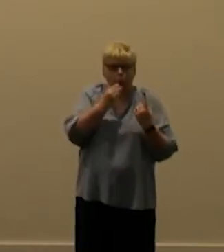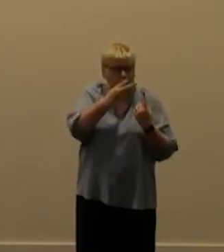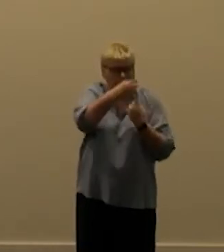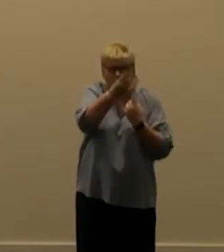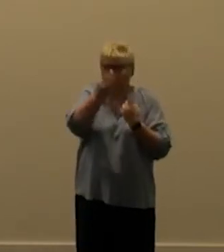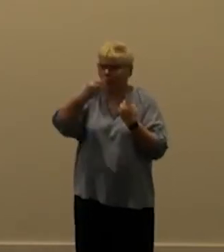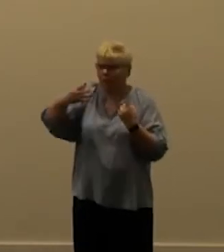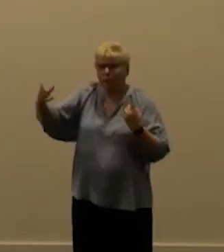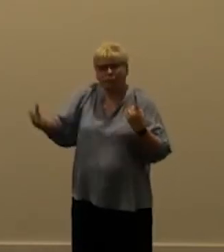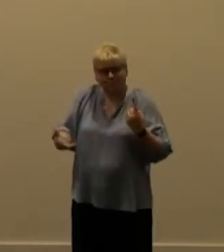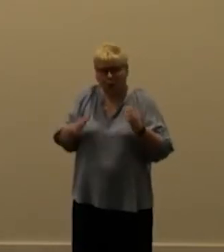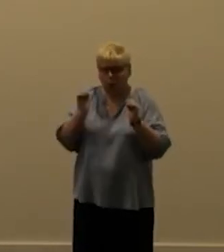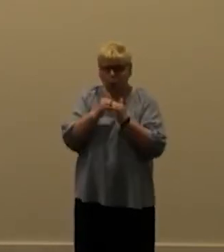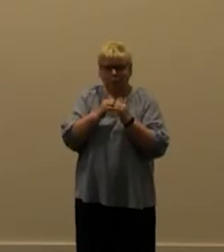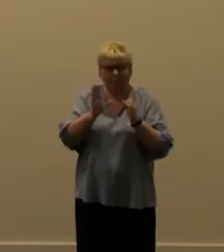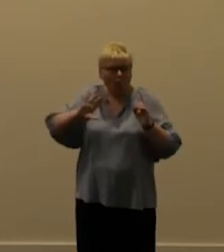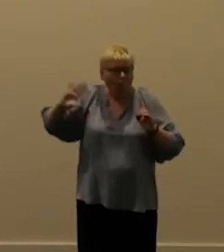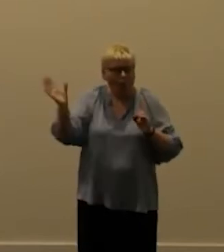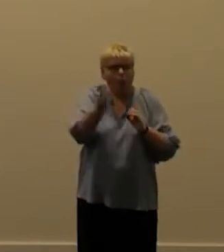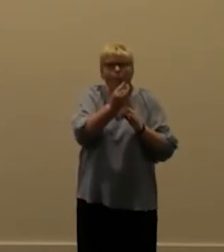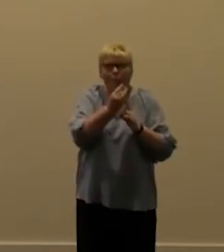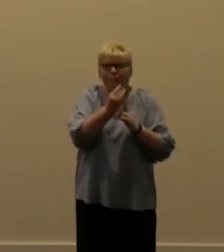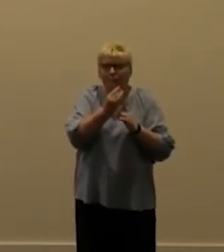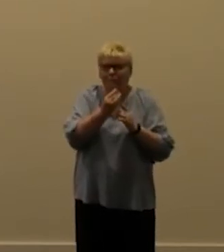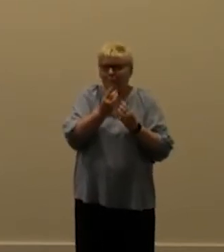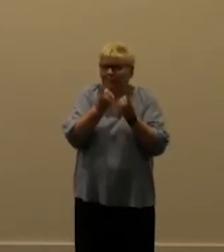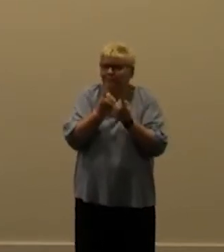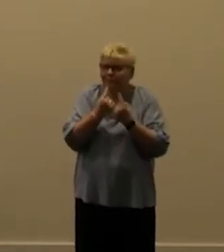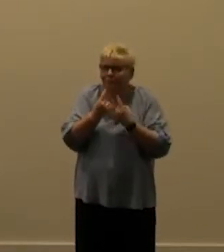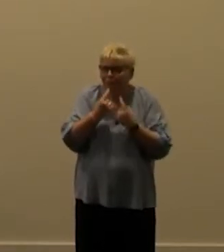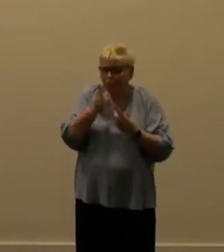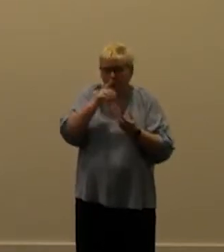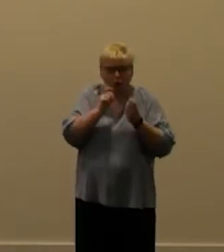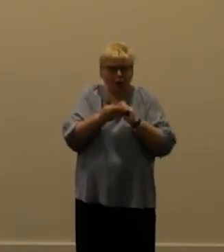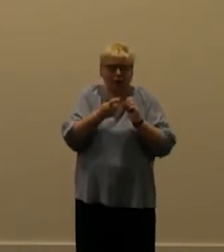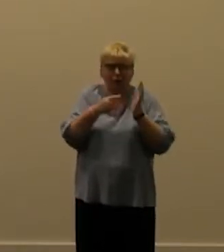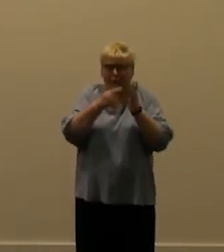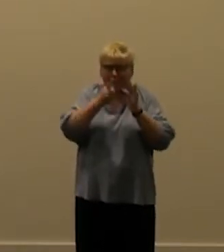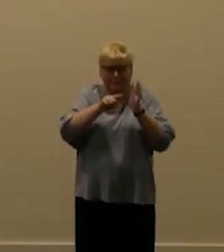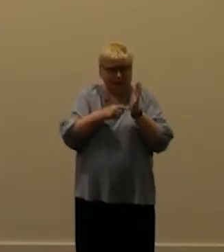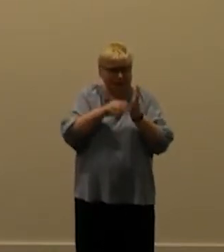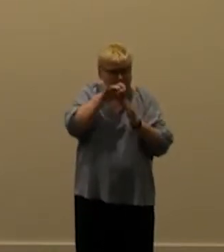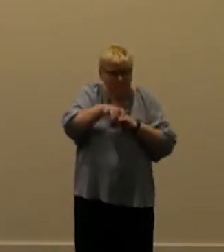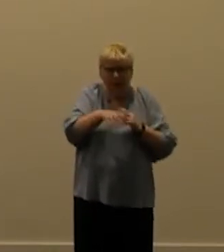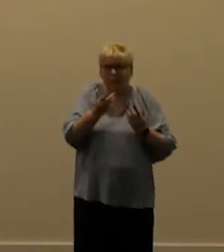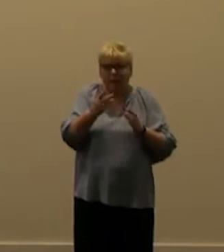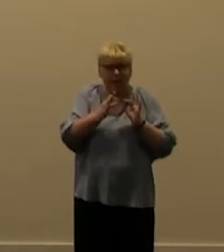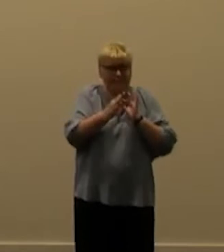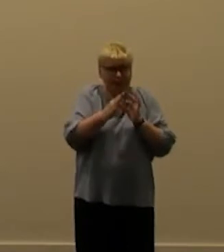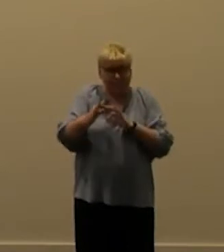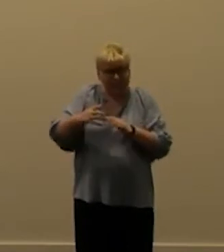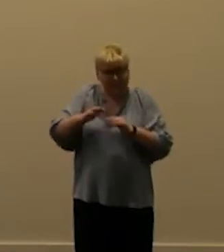check that it's going to be suitable before we apply that to our production tenant. So we can change the text file. We've got all the pipelines set